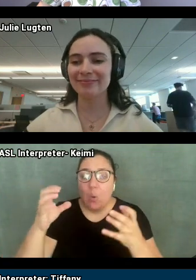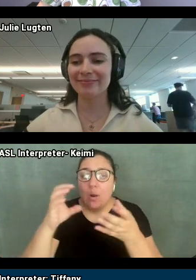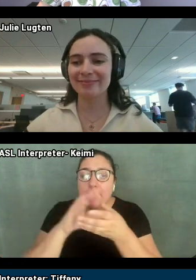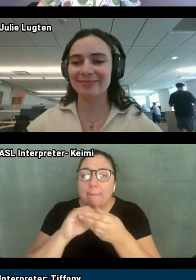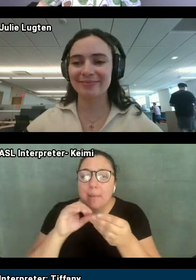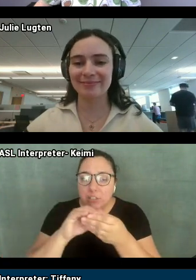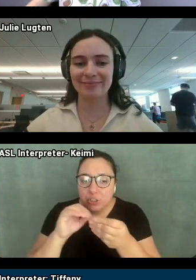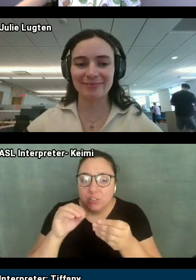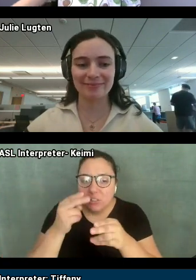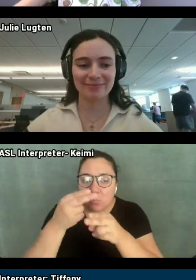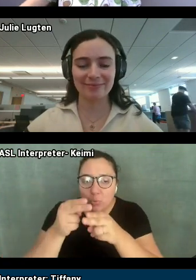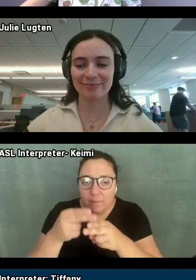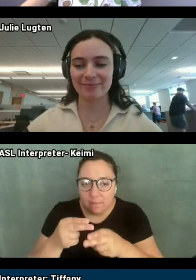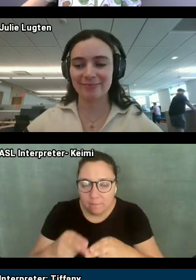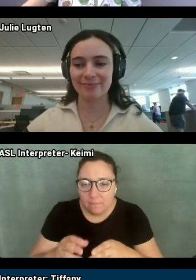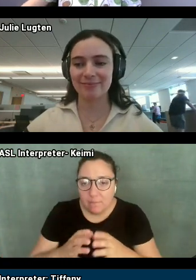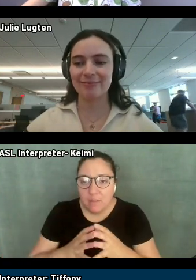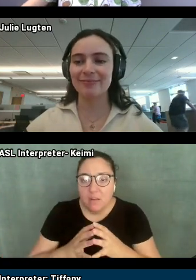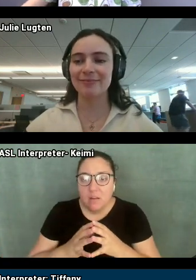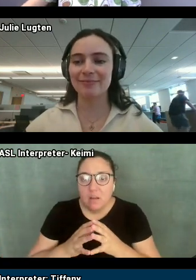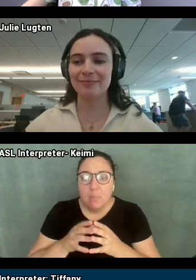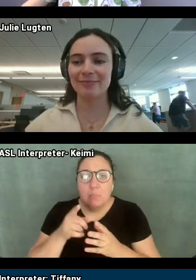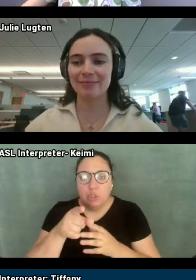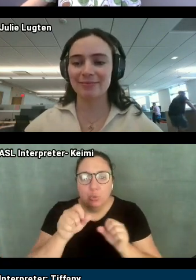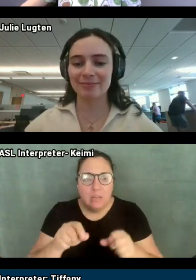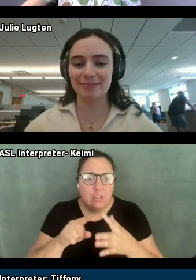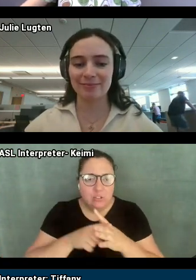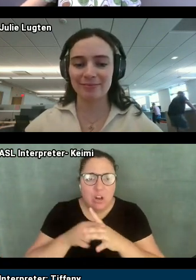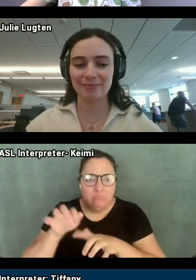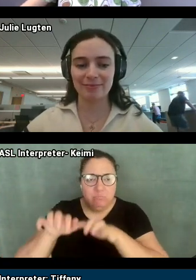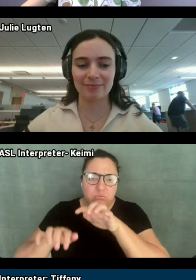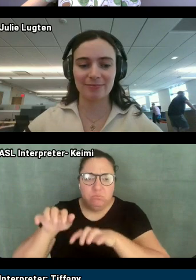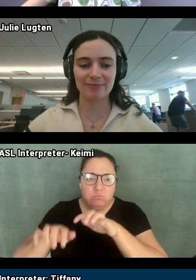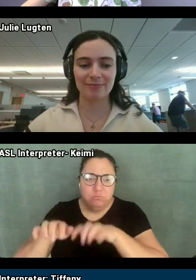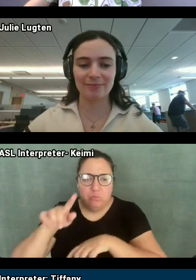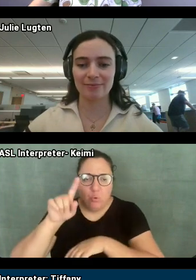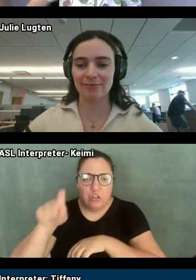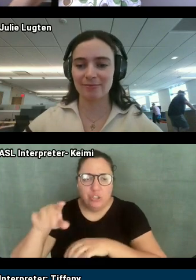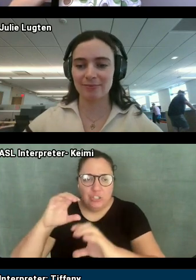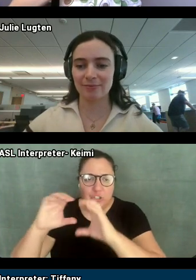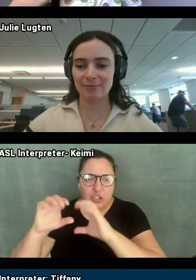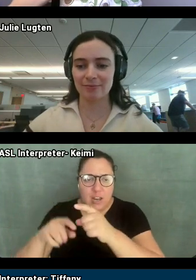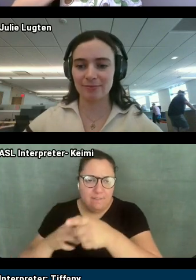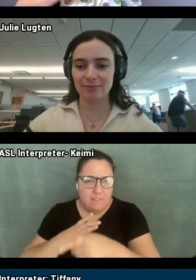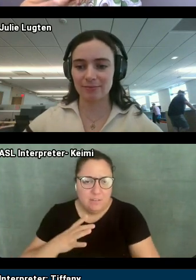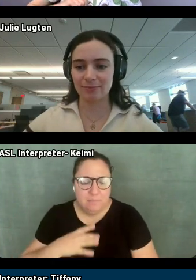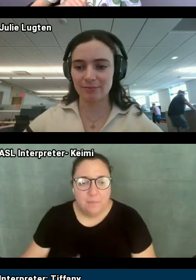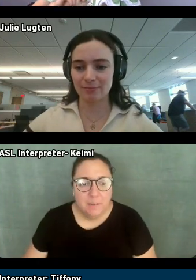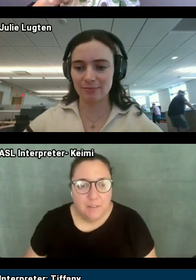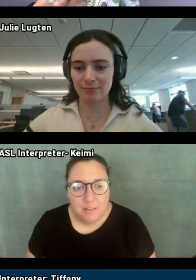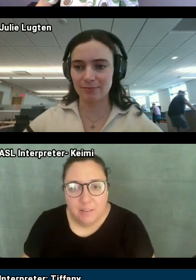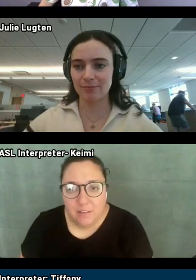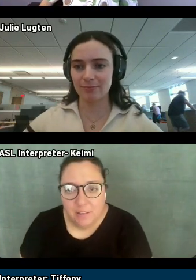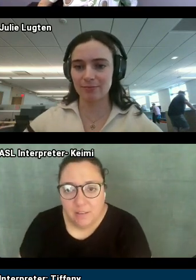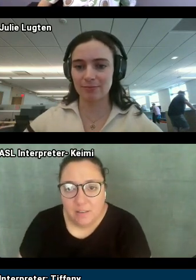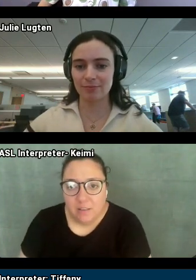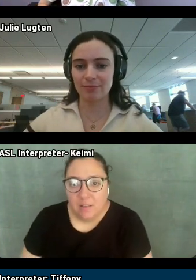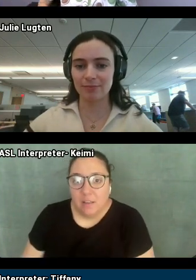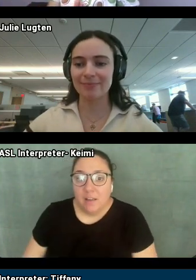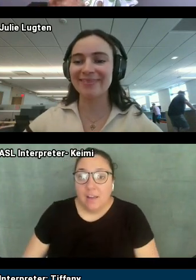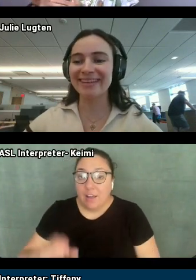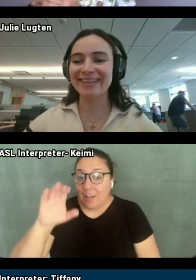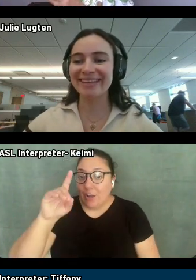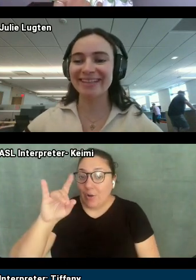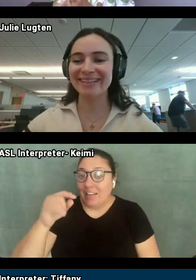couple quick things, but you can start putting questions in the chat if you have any. So first of all, for us, so we got at least